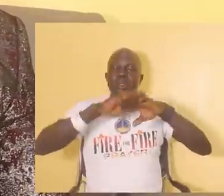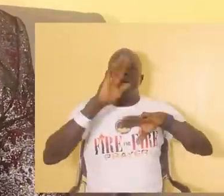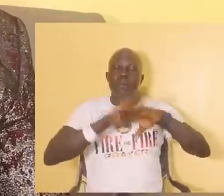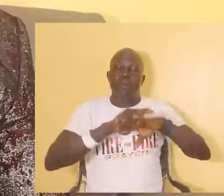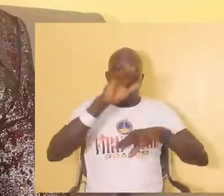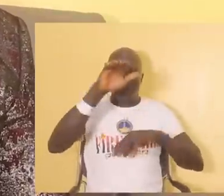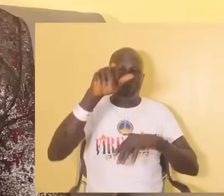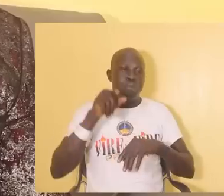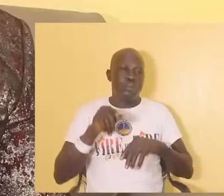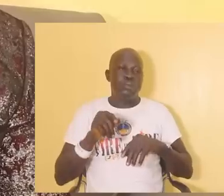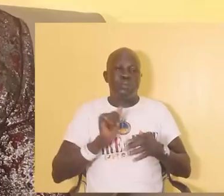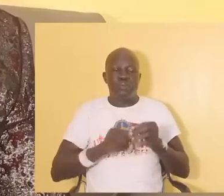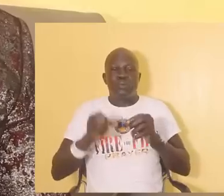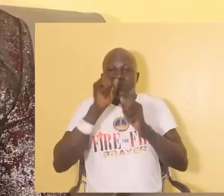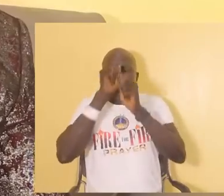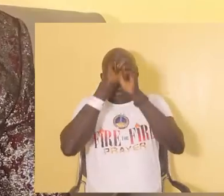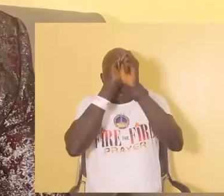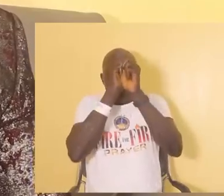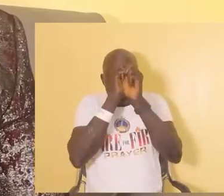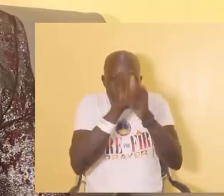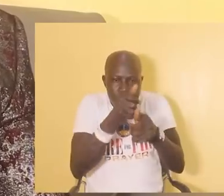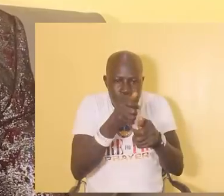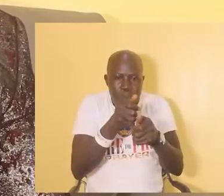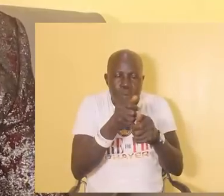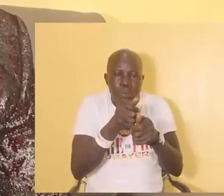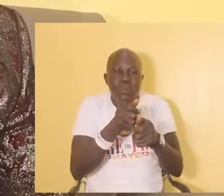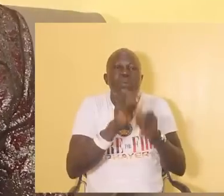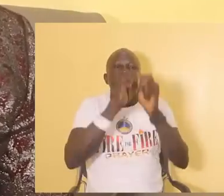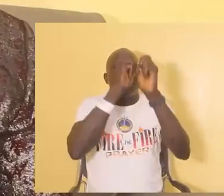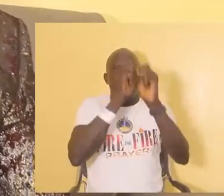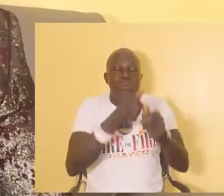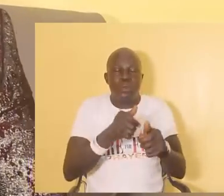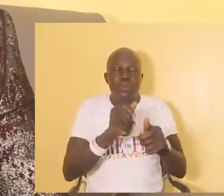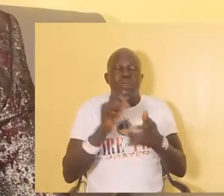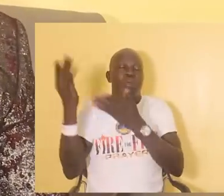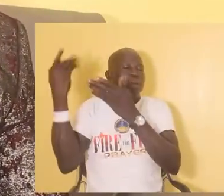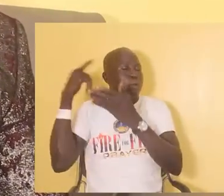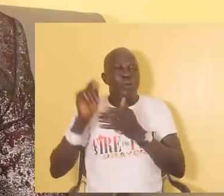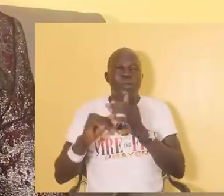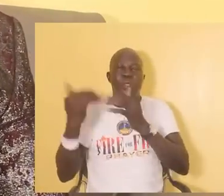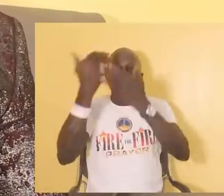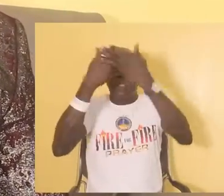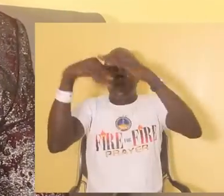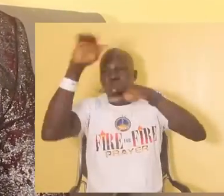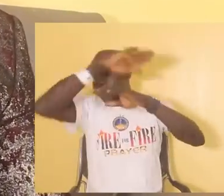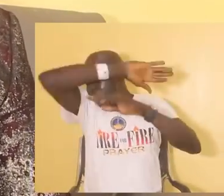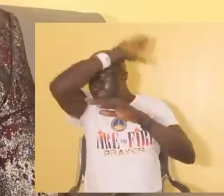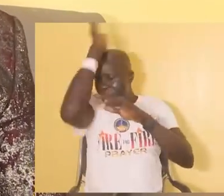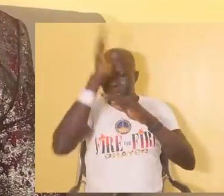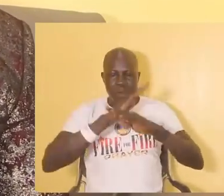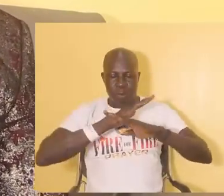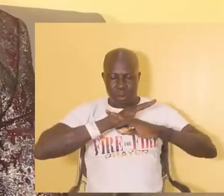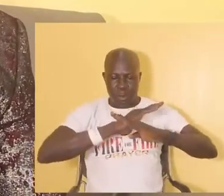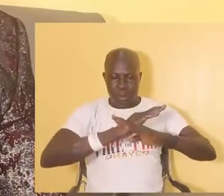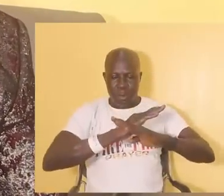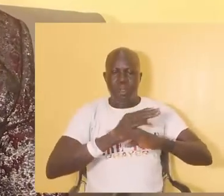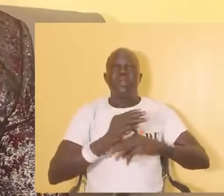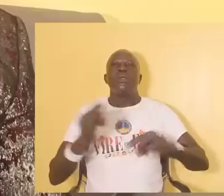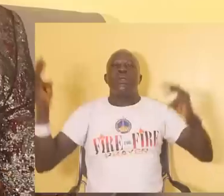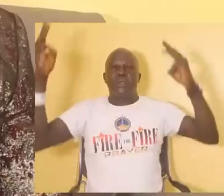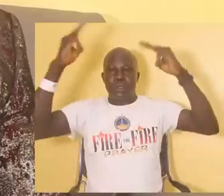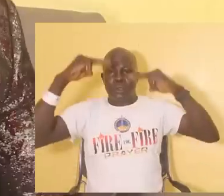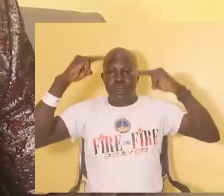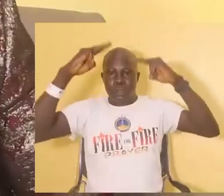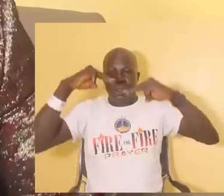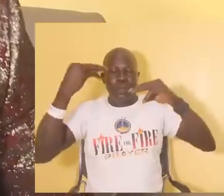on you. Ibuko lati orun wa ti o se daduro. Blessing from heaven that is unstoppable. Iri Olorun o